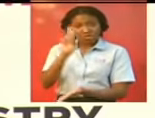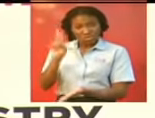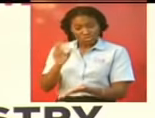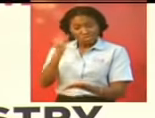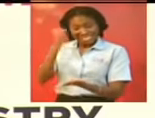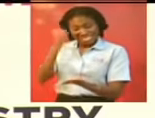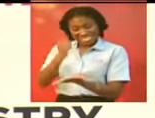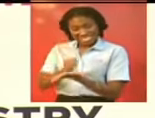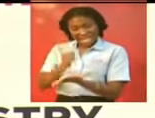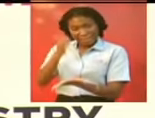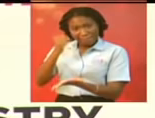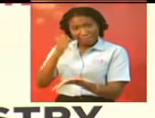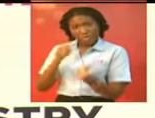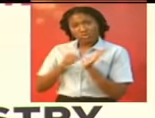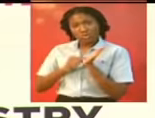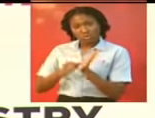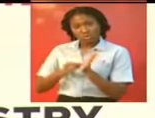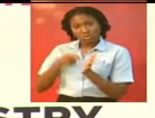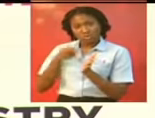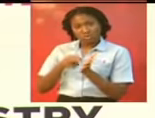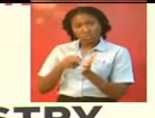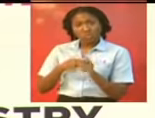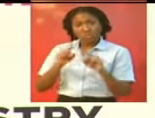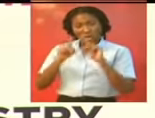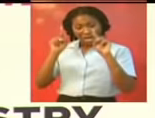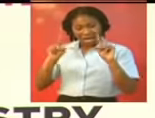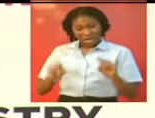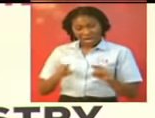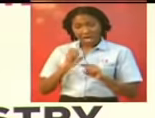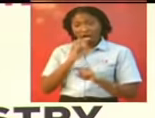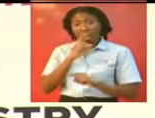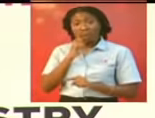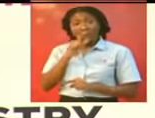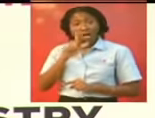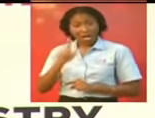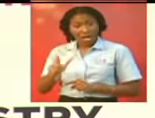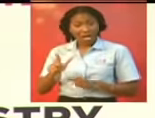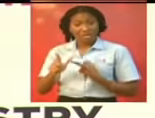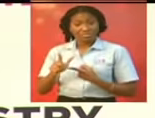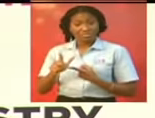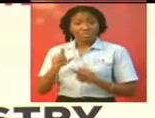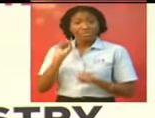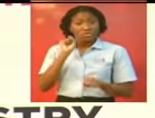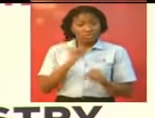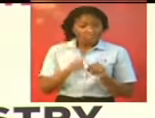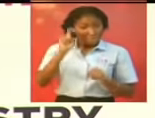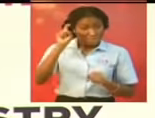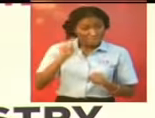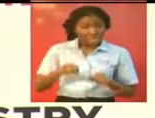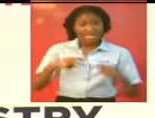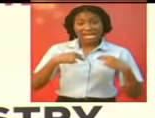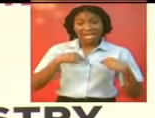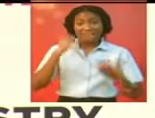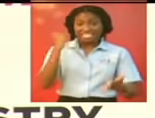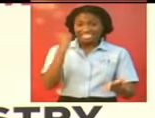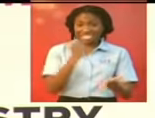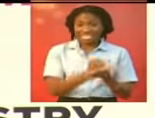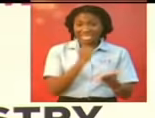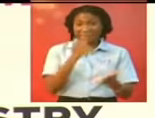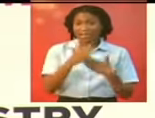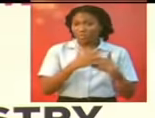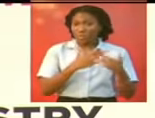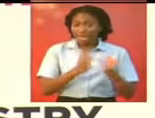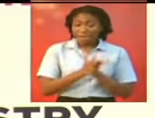as physicians in some instances to stamp the immunization card. So there should be a stamp on it, whether it is from the public sector or the private